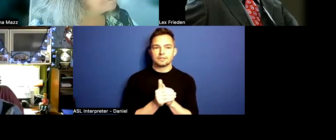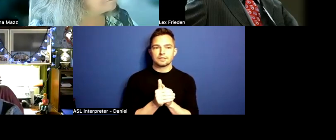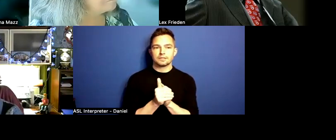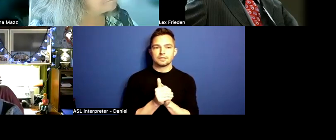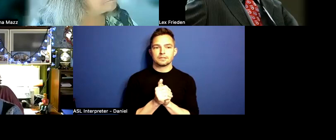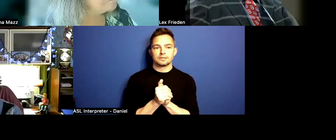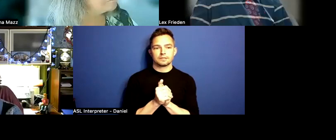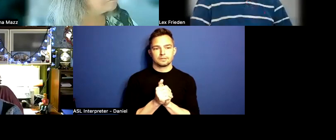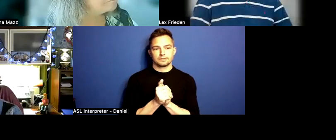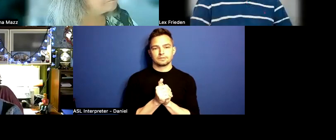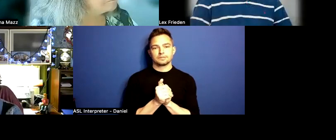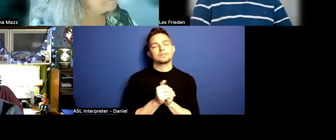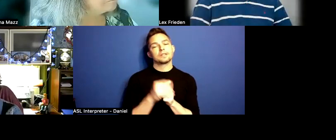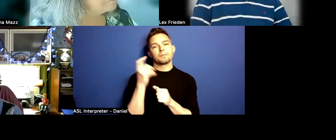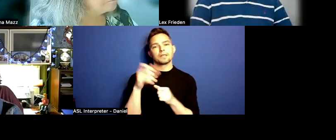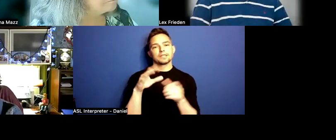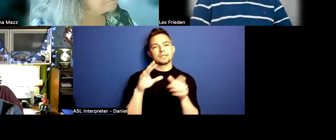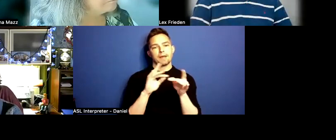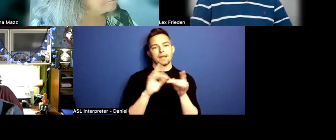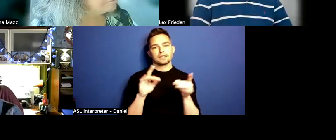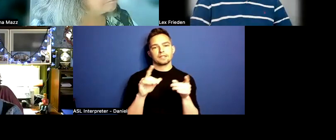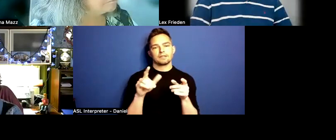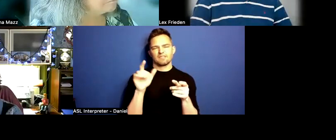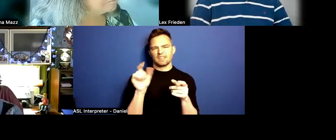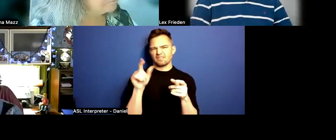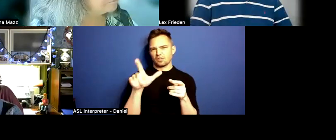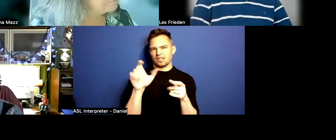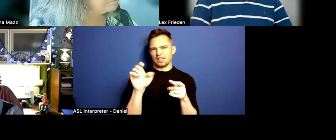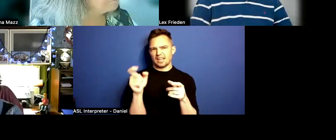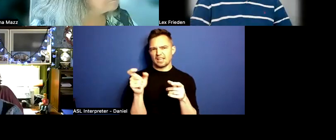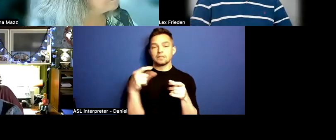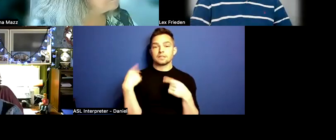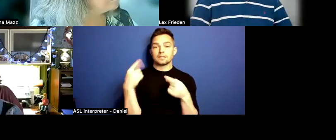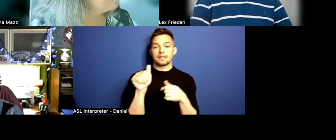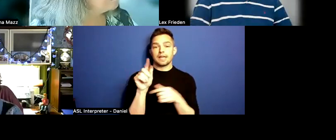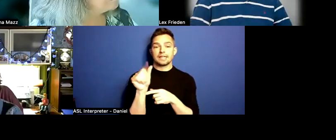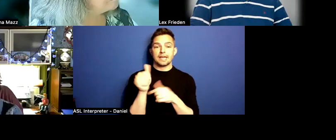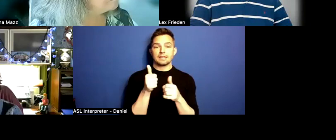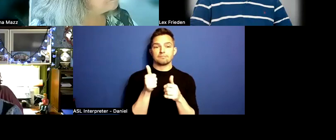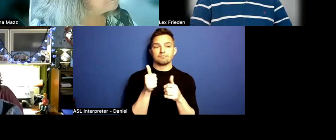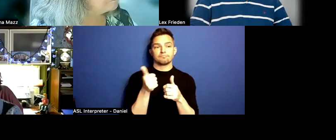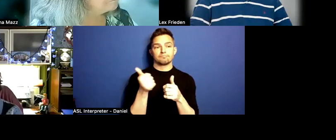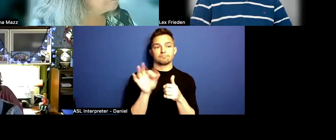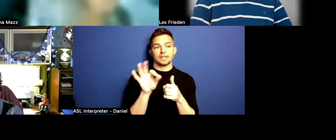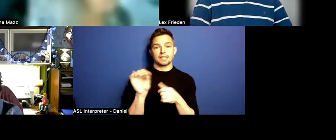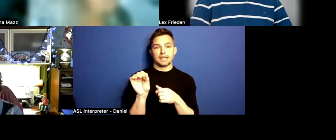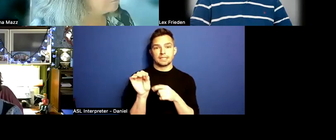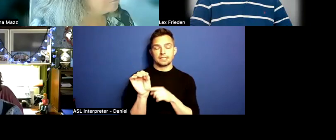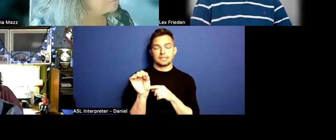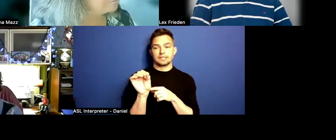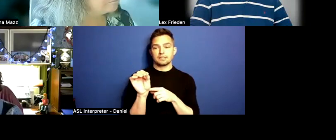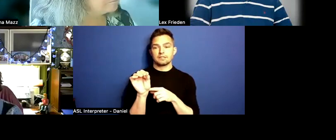So since the passage of the ADA in 1990, the built environment has